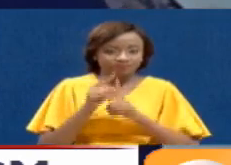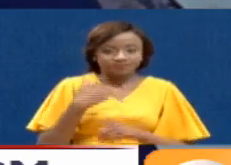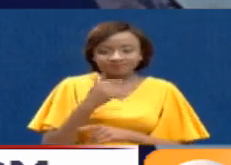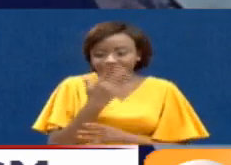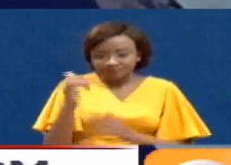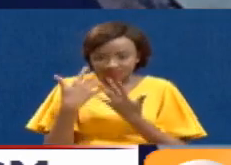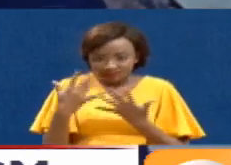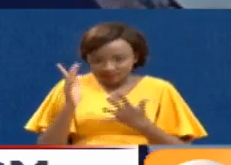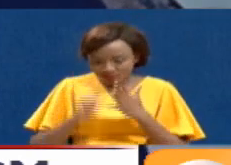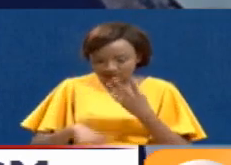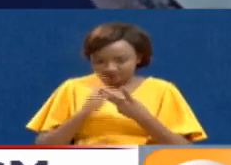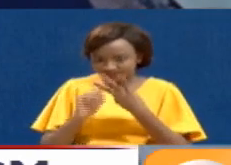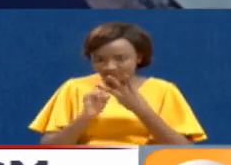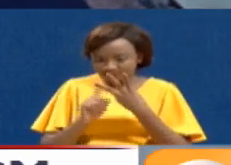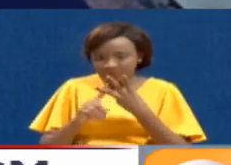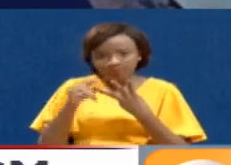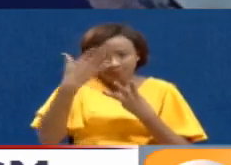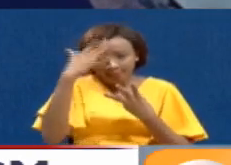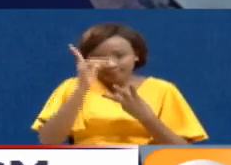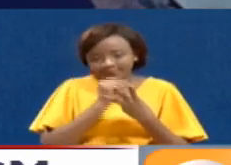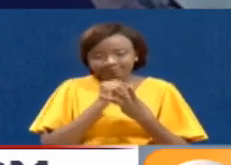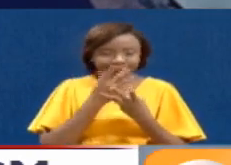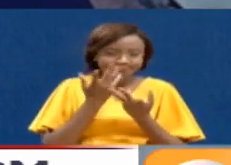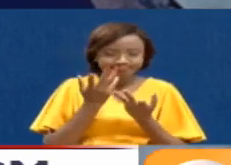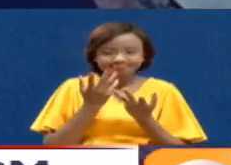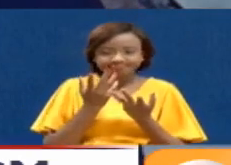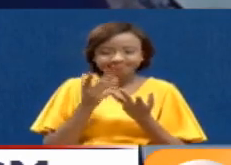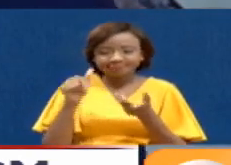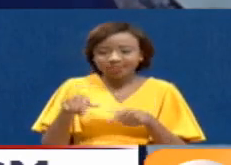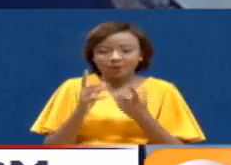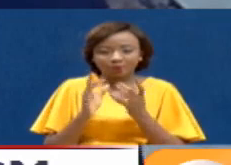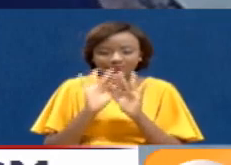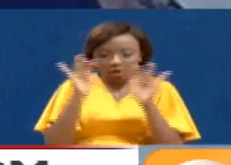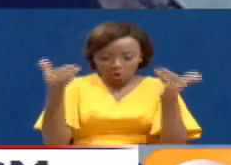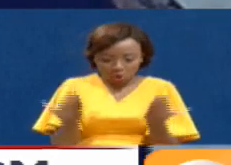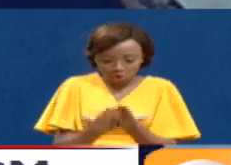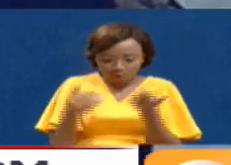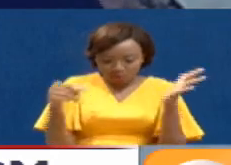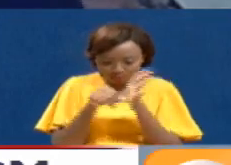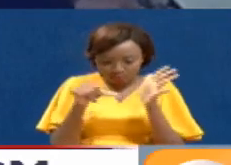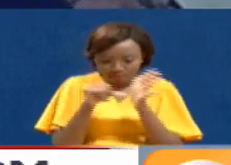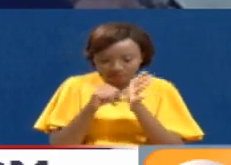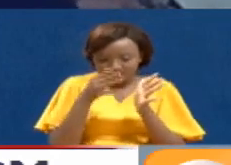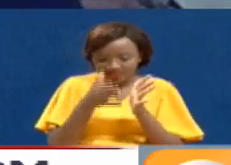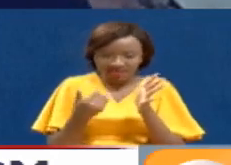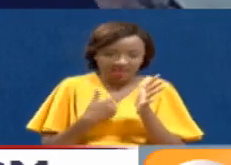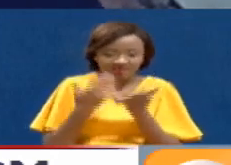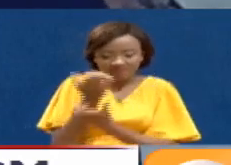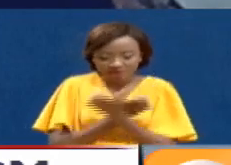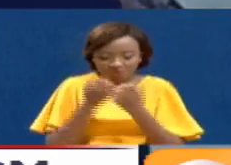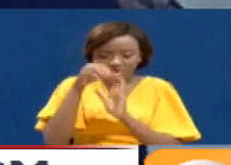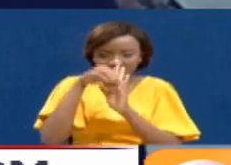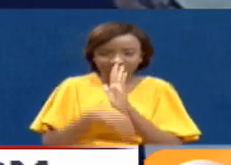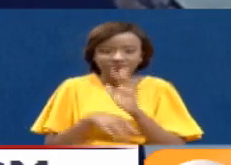home. You know, you realize right now, because of the global emerging recession,